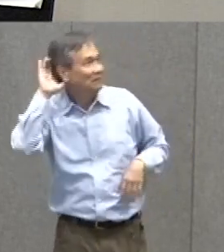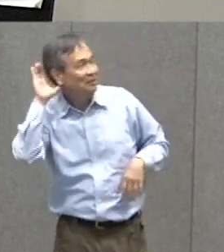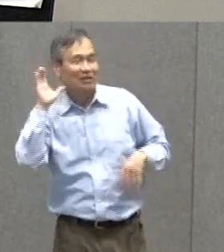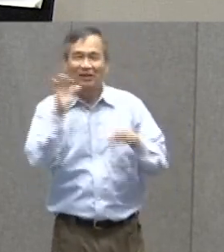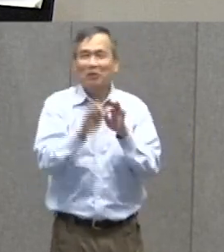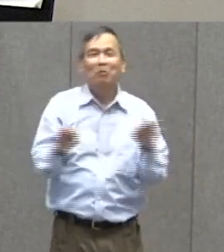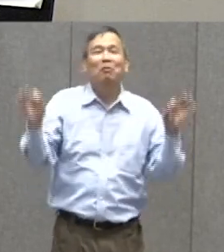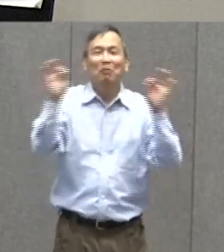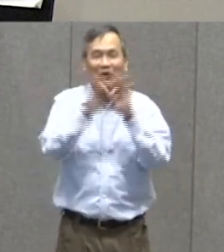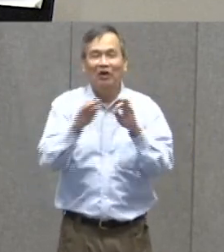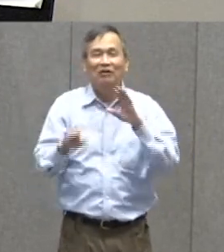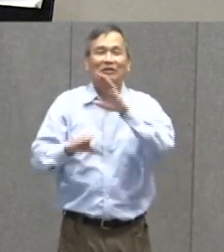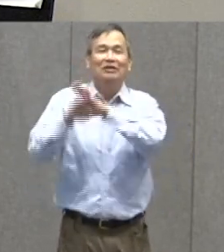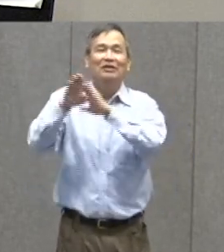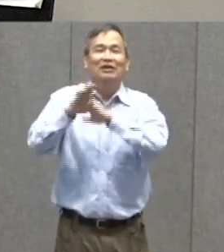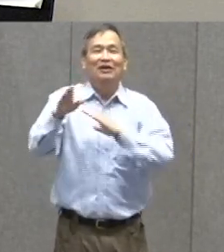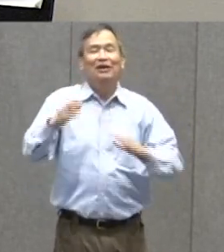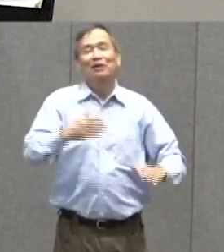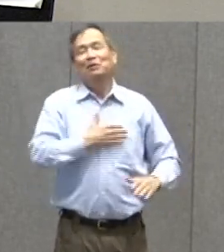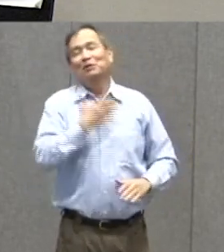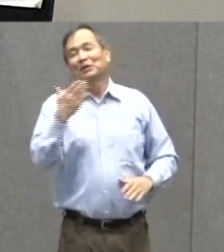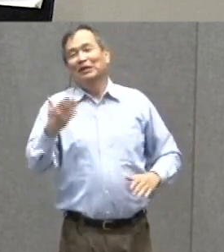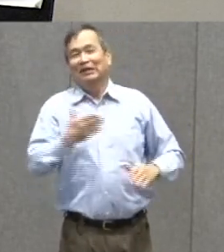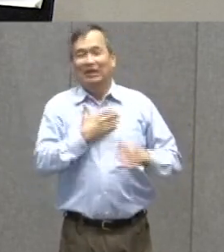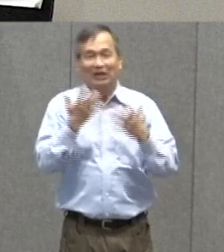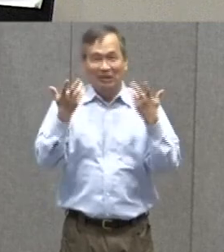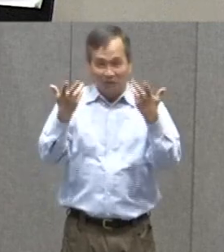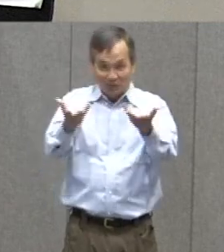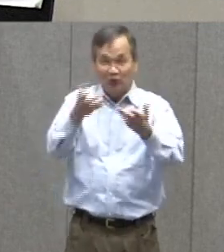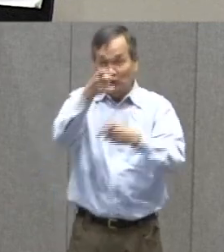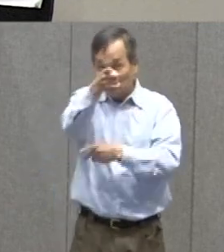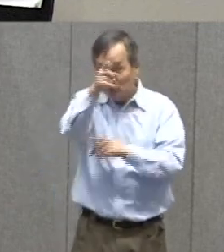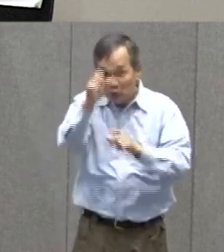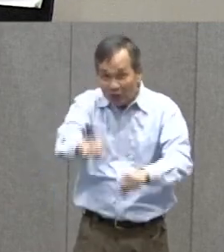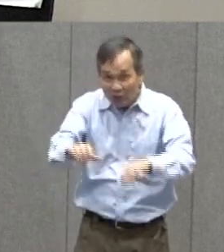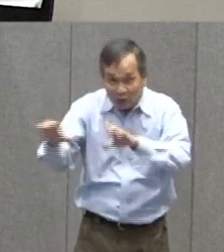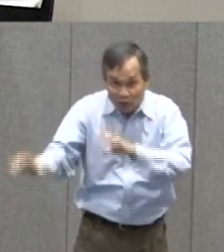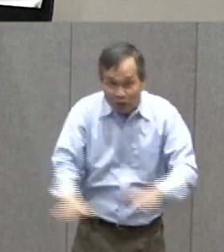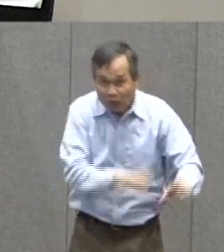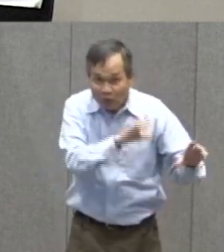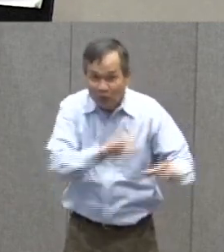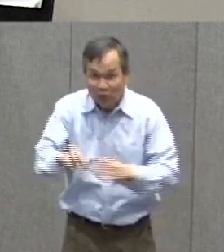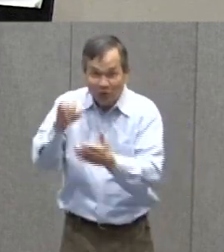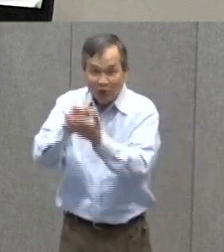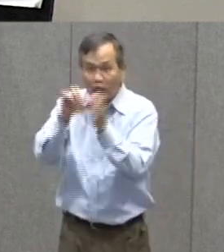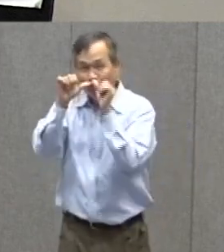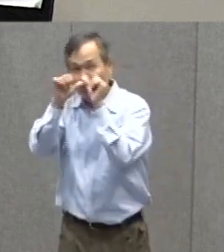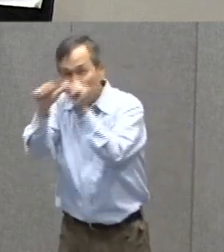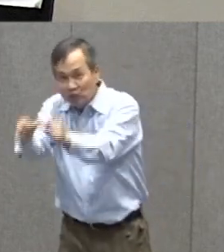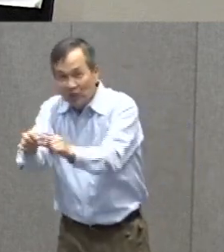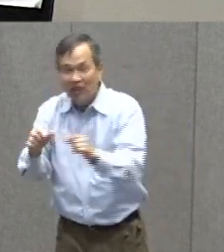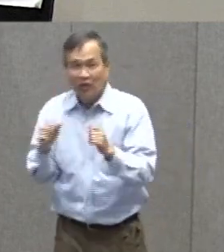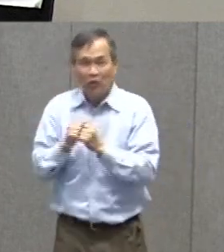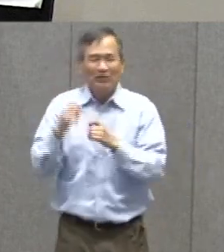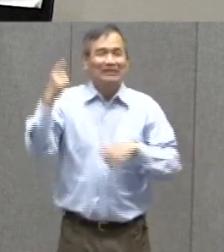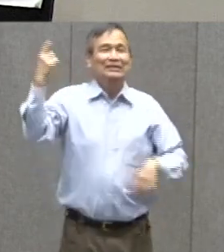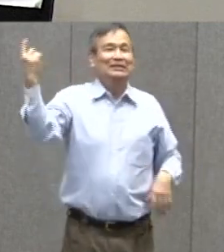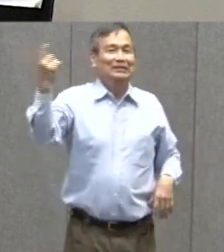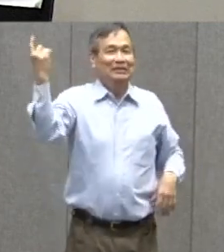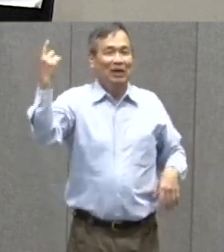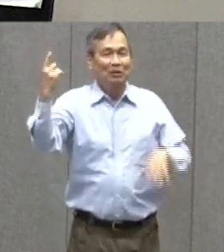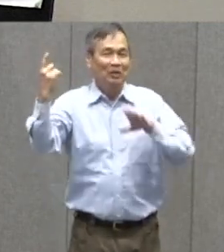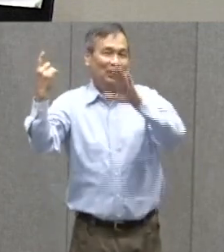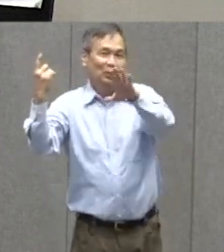to do that. And I really would like for you to be able to do that with someone at